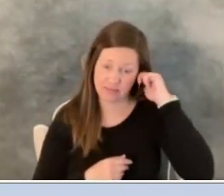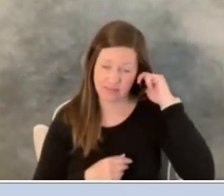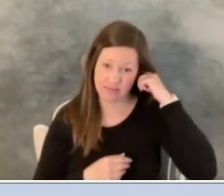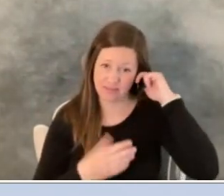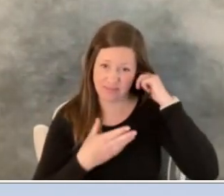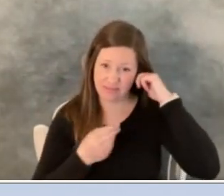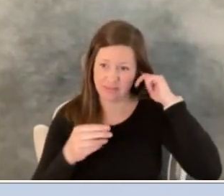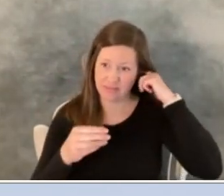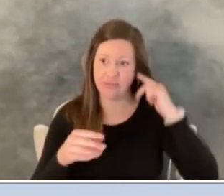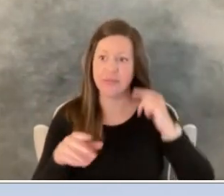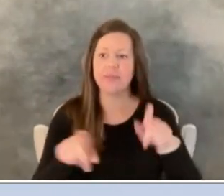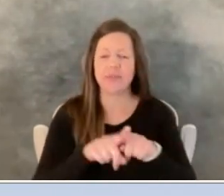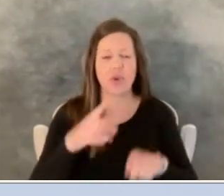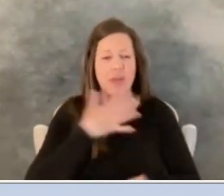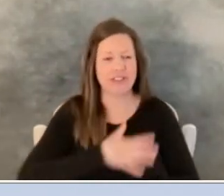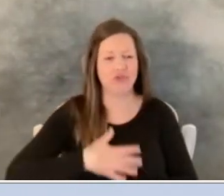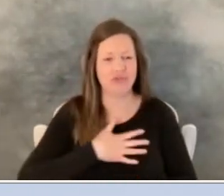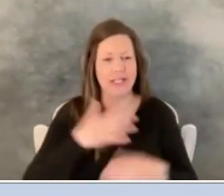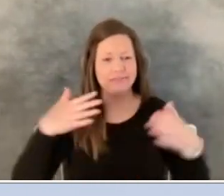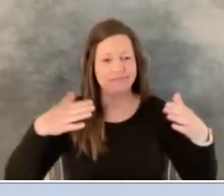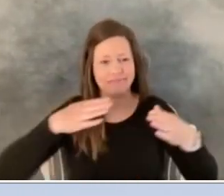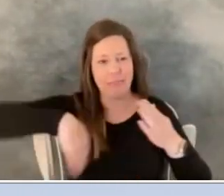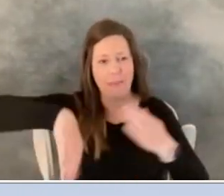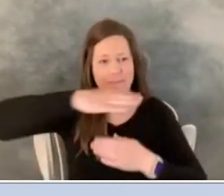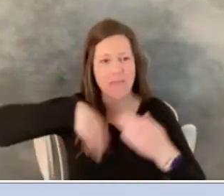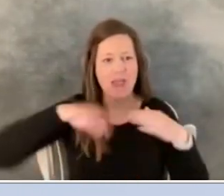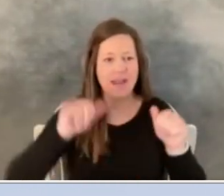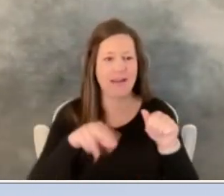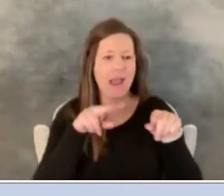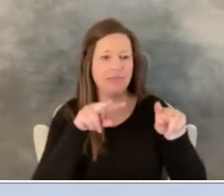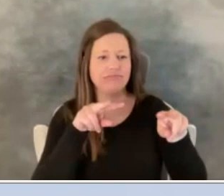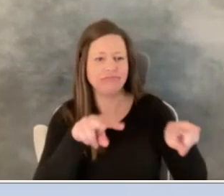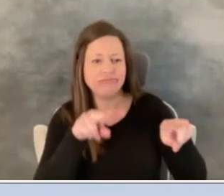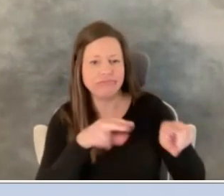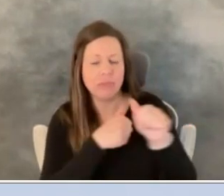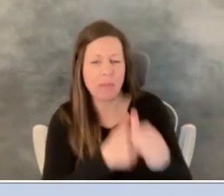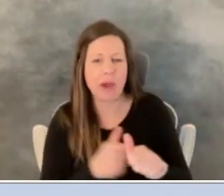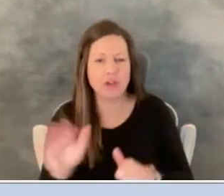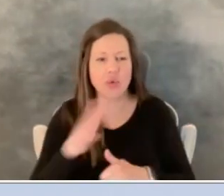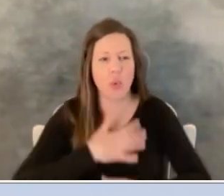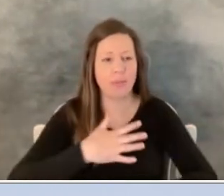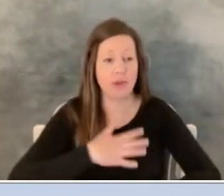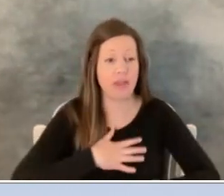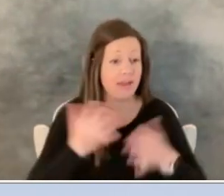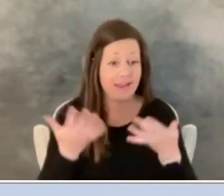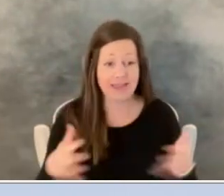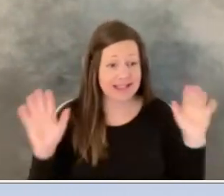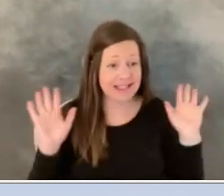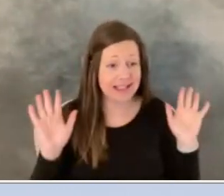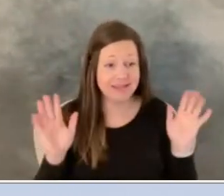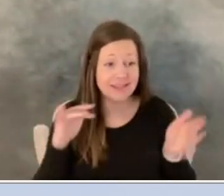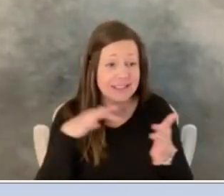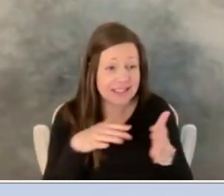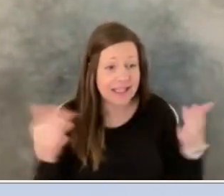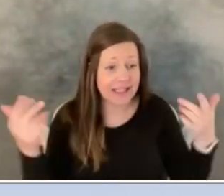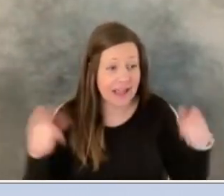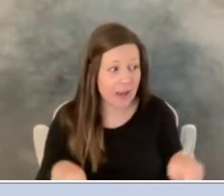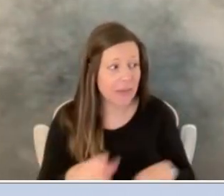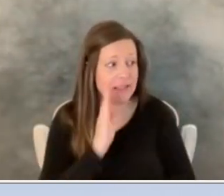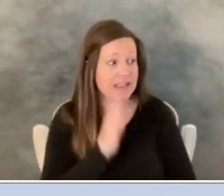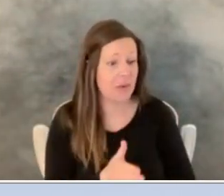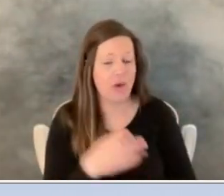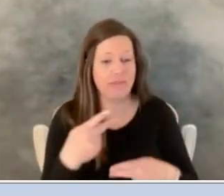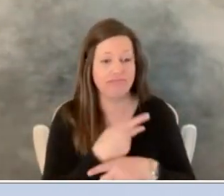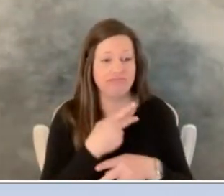to monitor your breathing, and that's it. You get a study done that rules out a number of sleep disorders, and then if